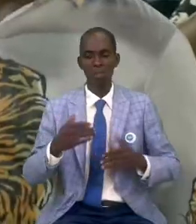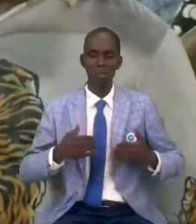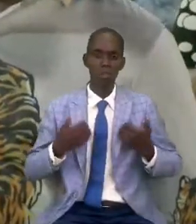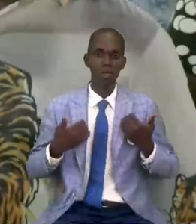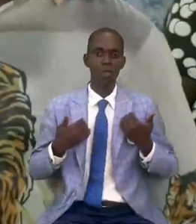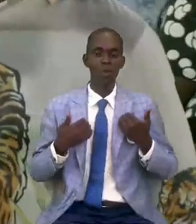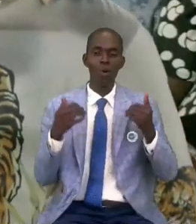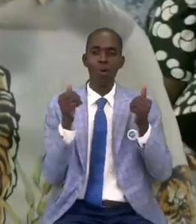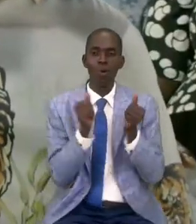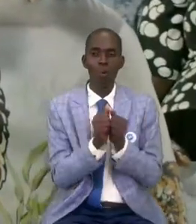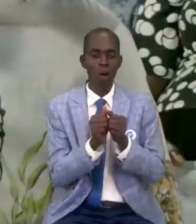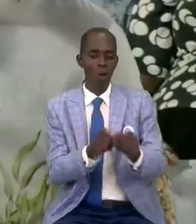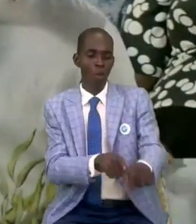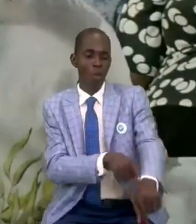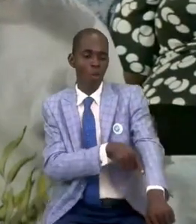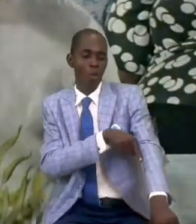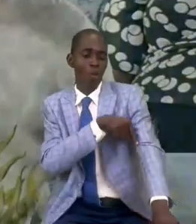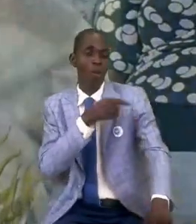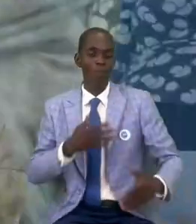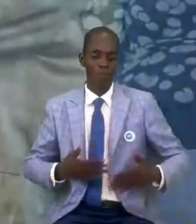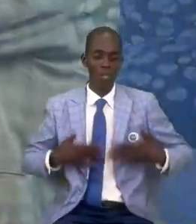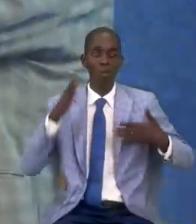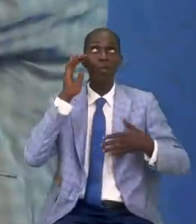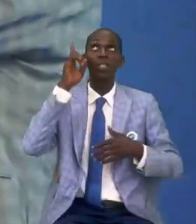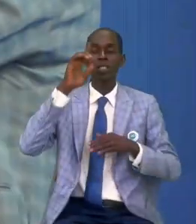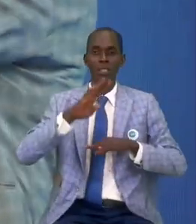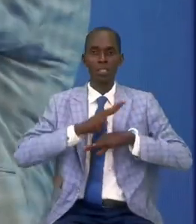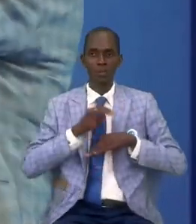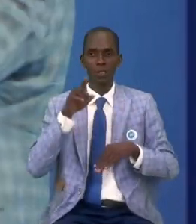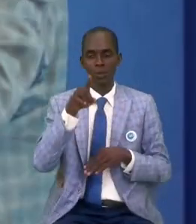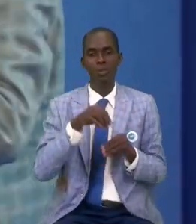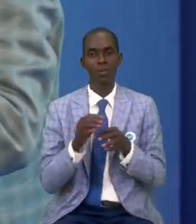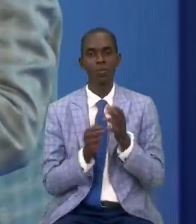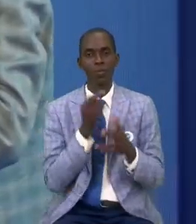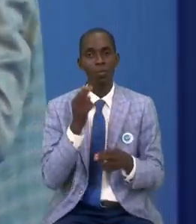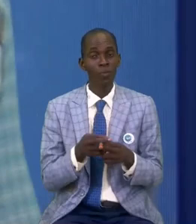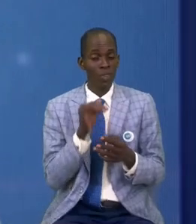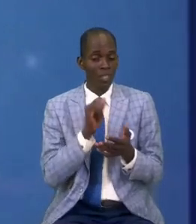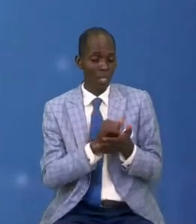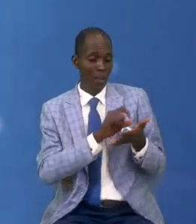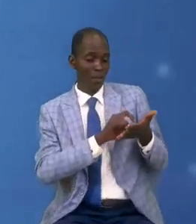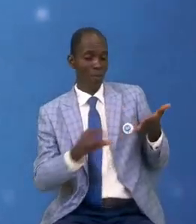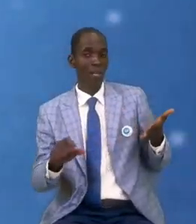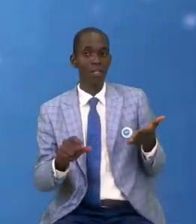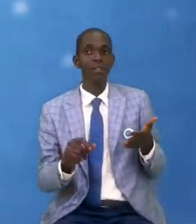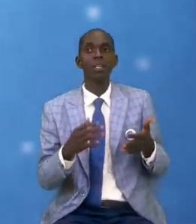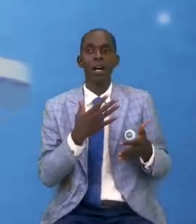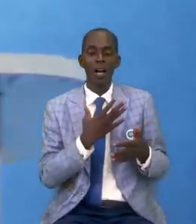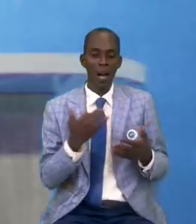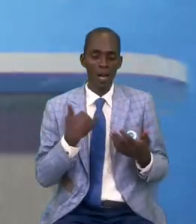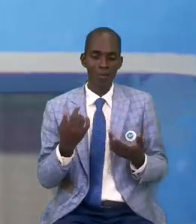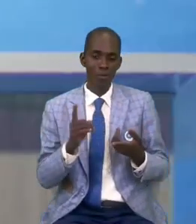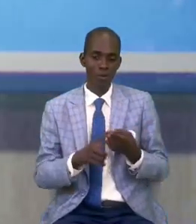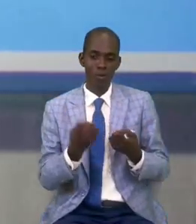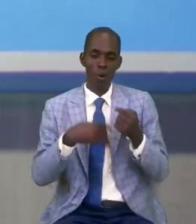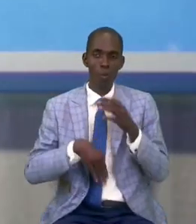know, that verse I quoted now has to jump out of the Bible and then come into your heart, and from your heart it